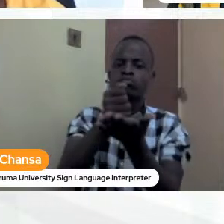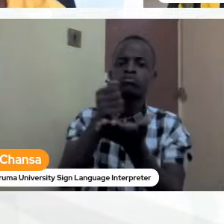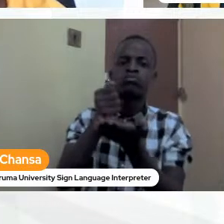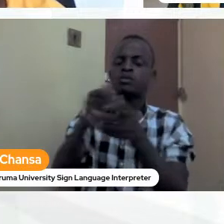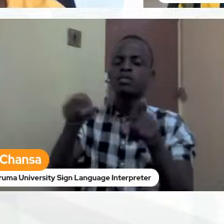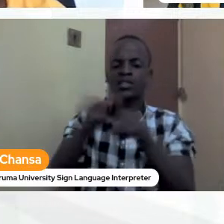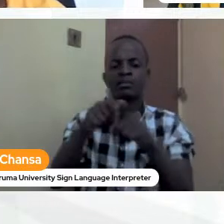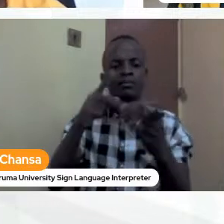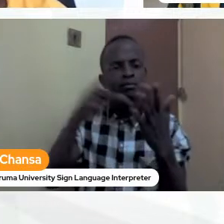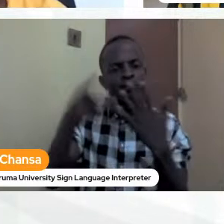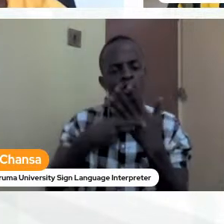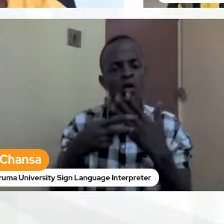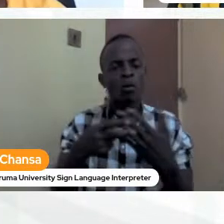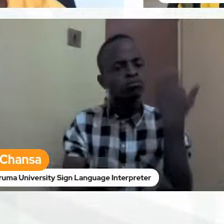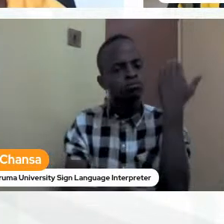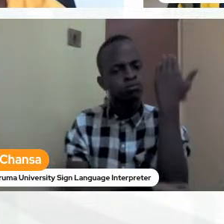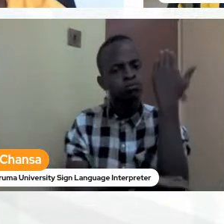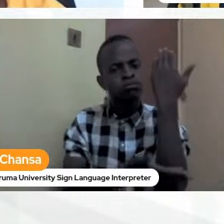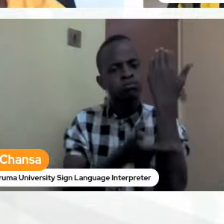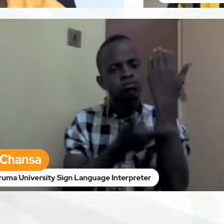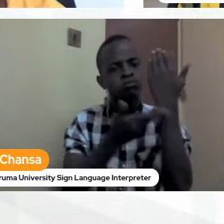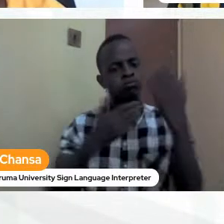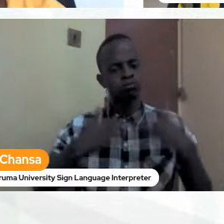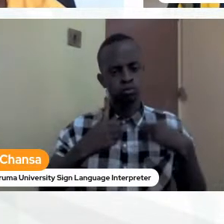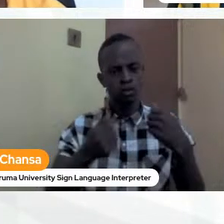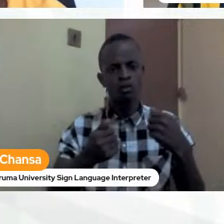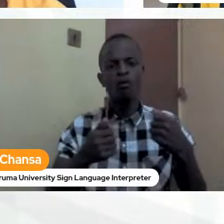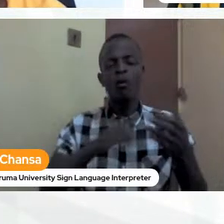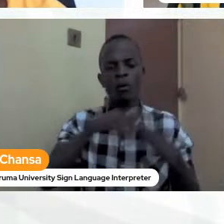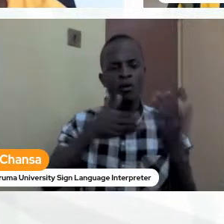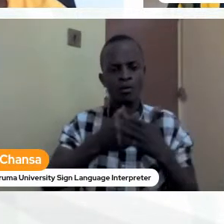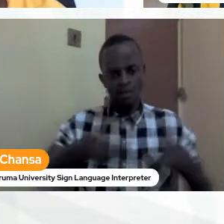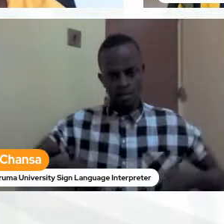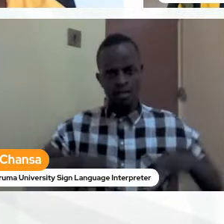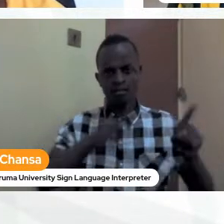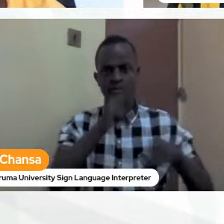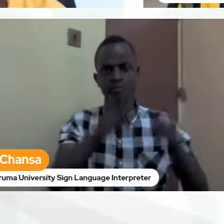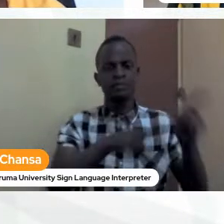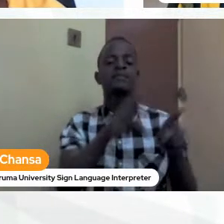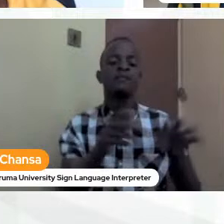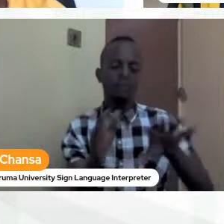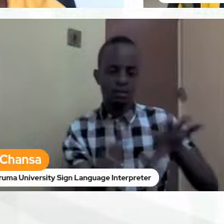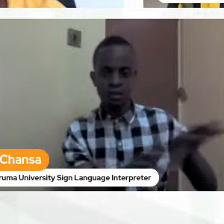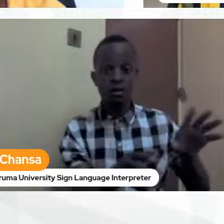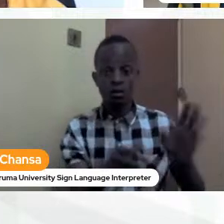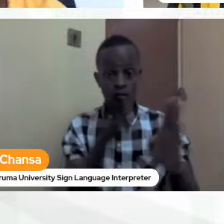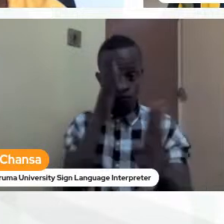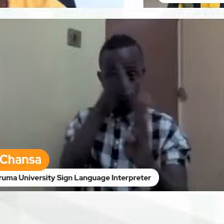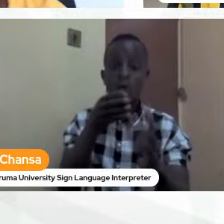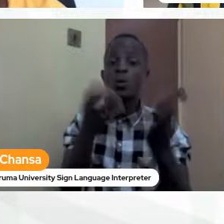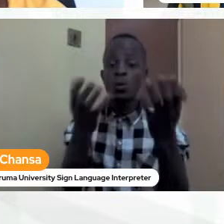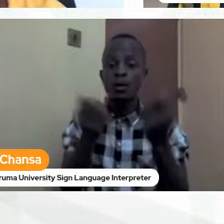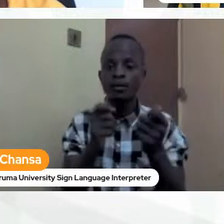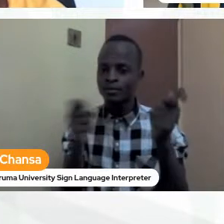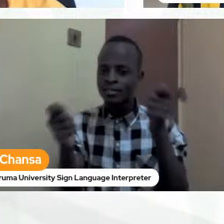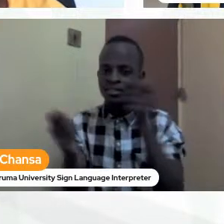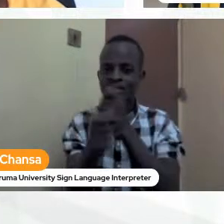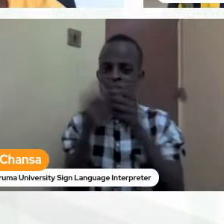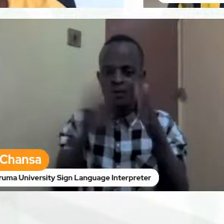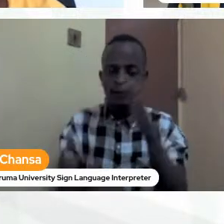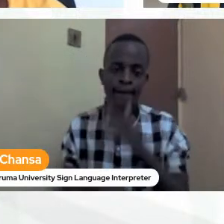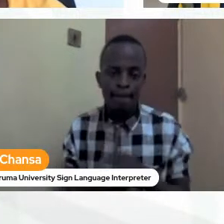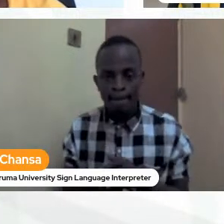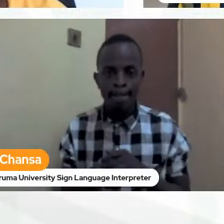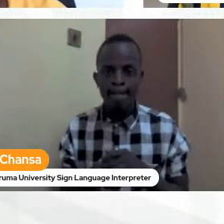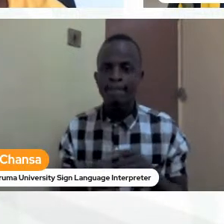shaping, policy in terms of adolescent health. But apart from that, you've been able to change, been able to